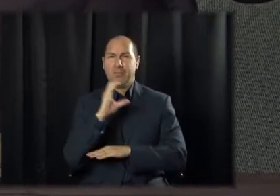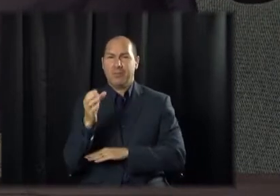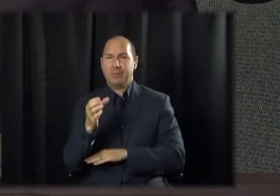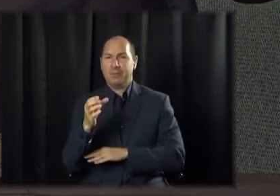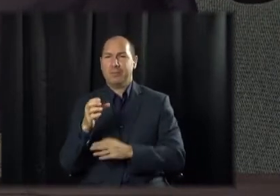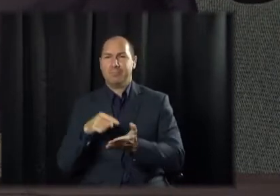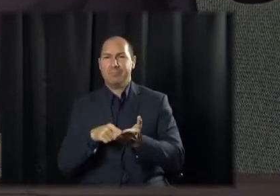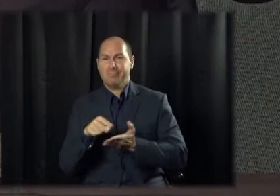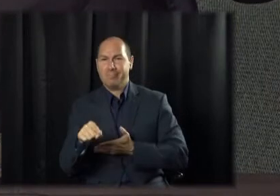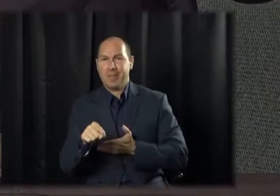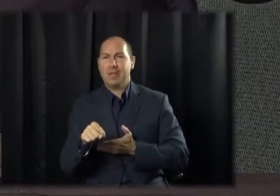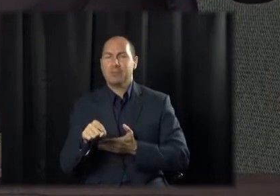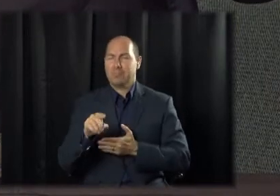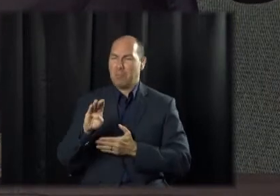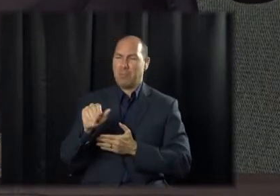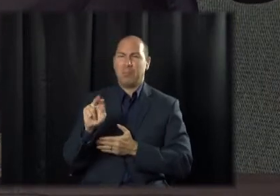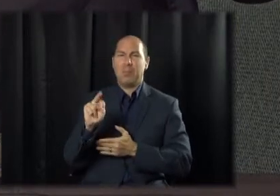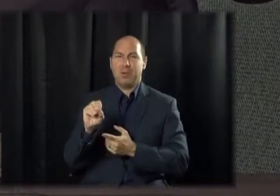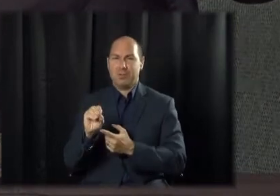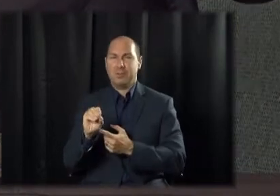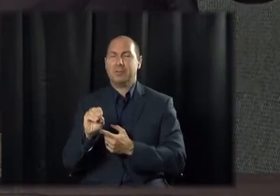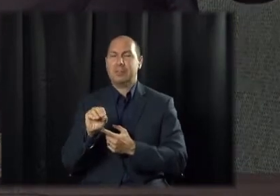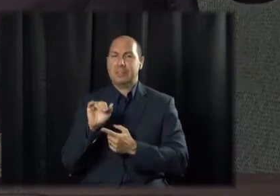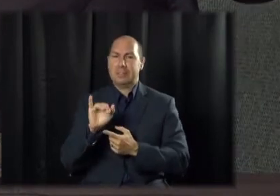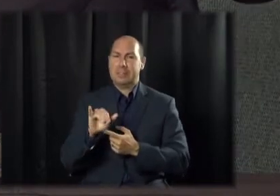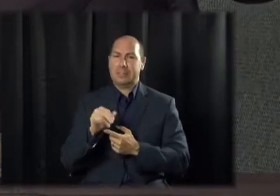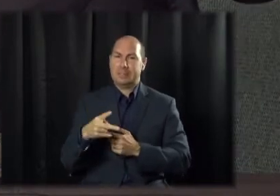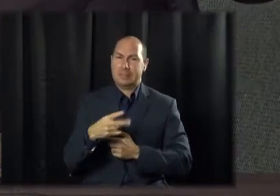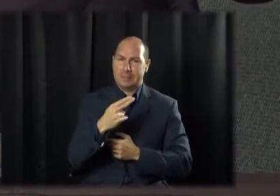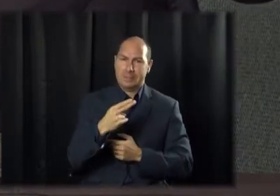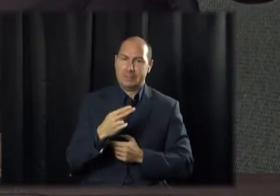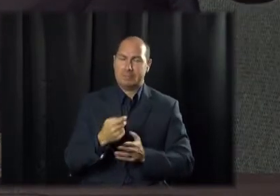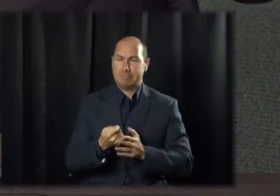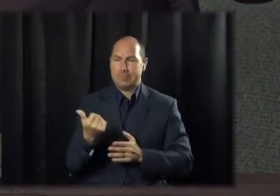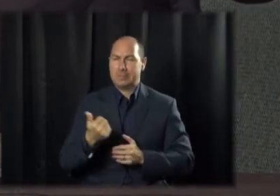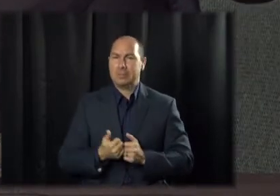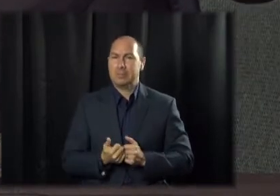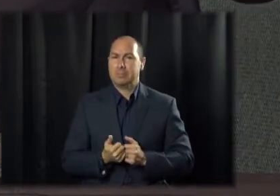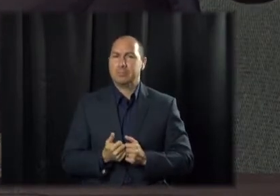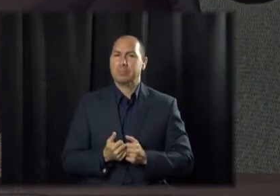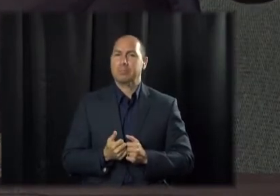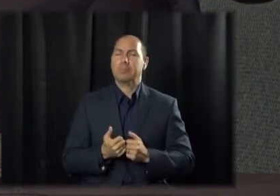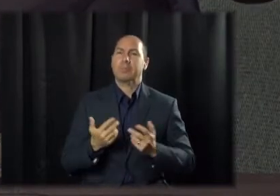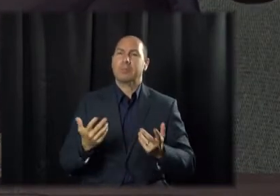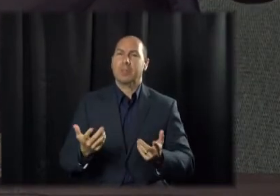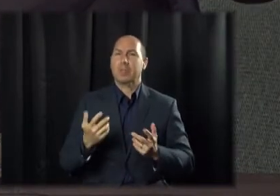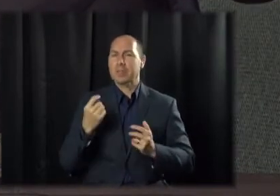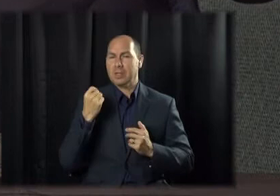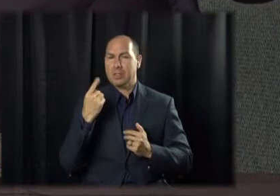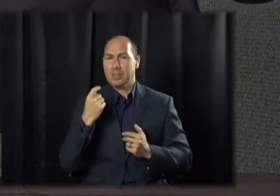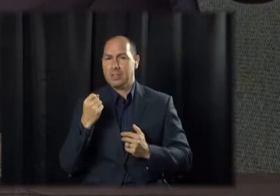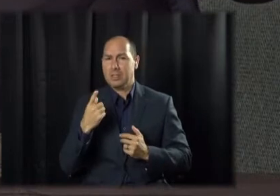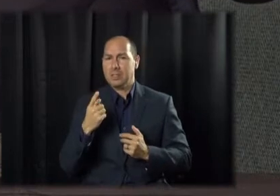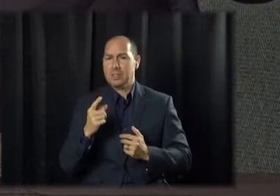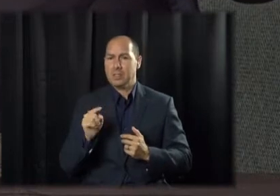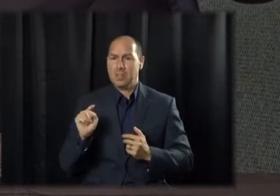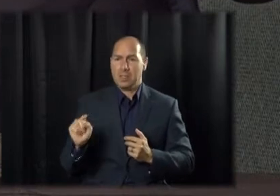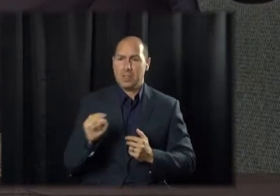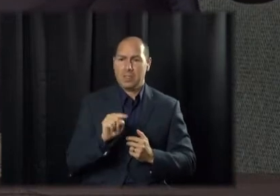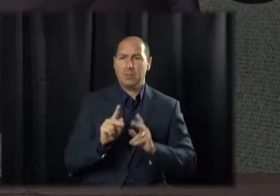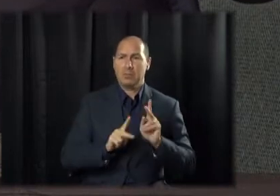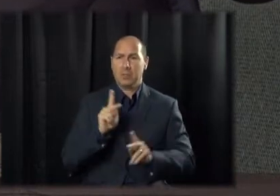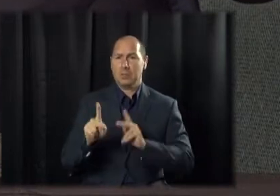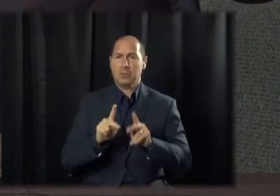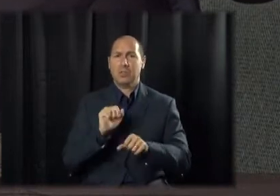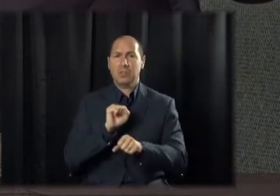long been the public policy of the government to provide, as part of the compensation of our public